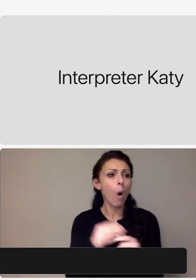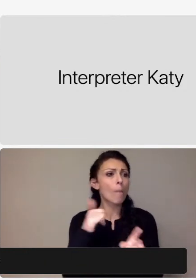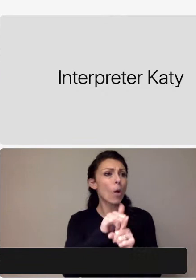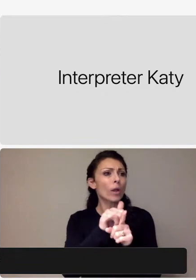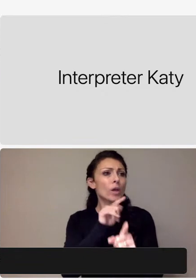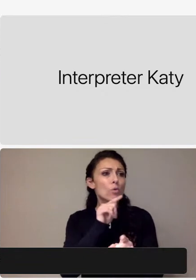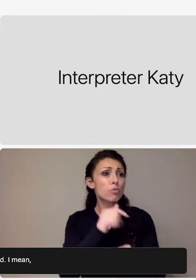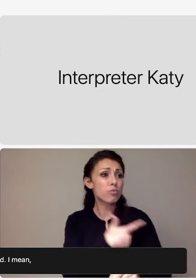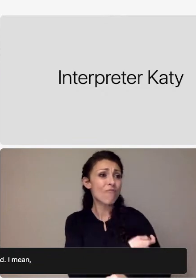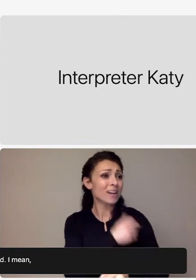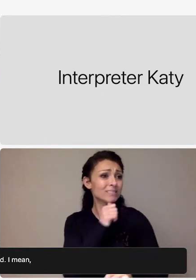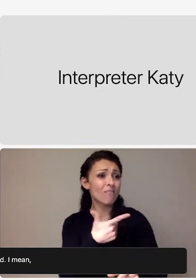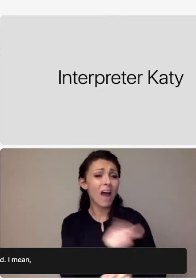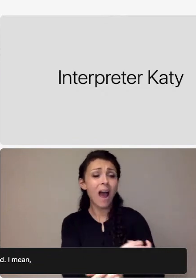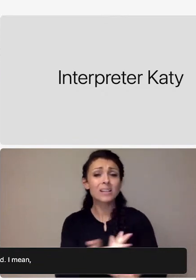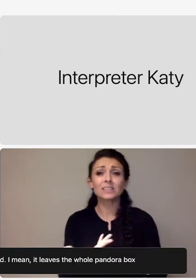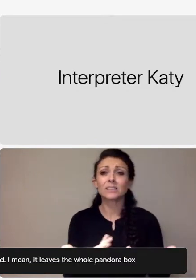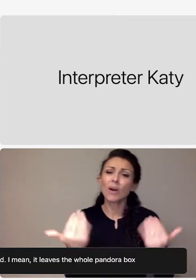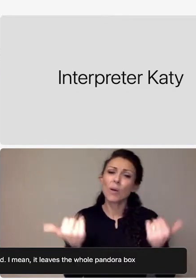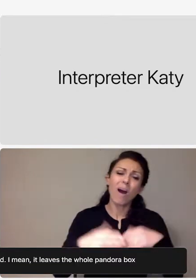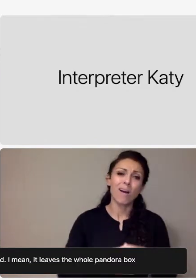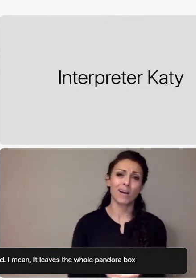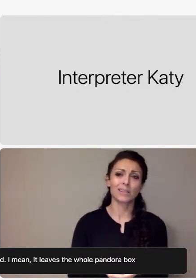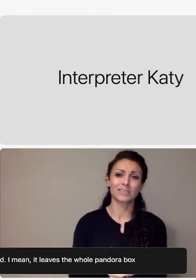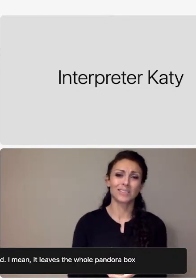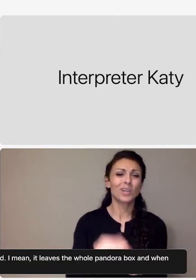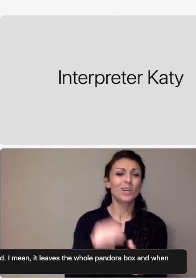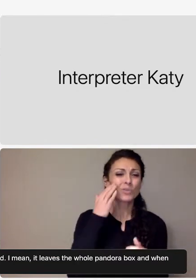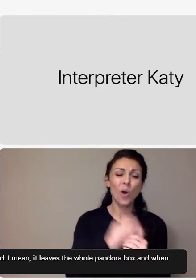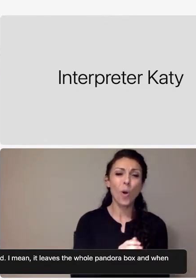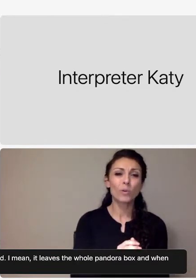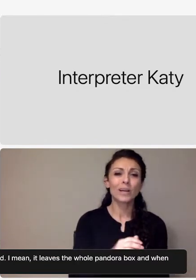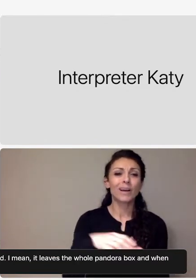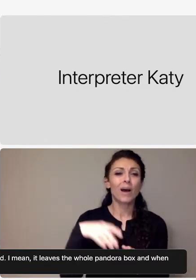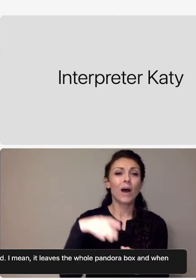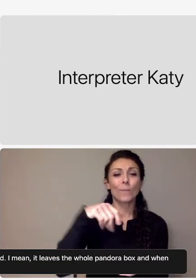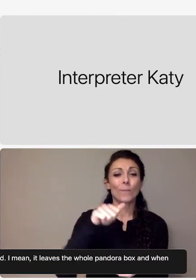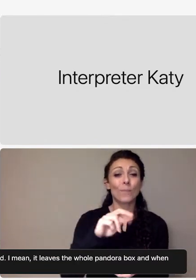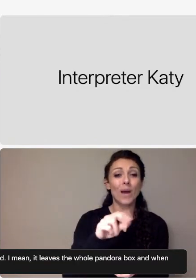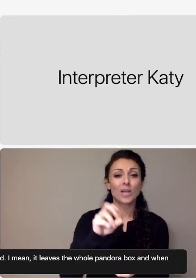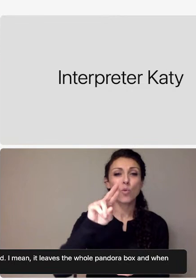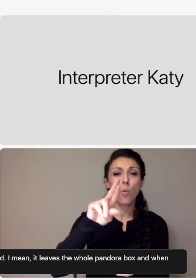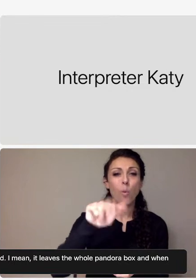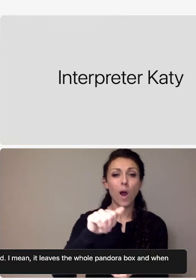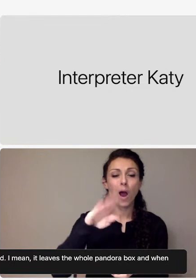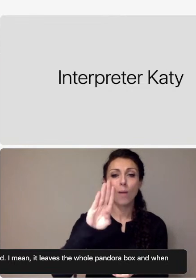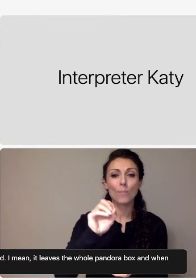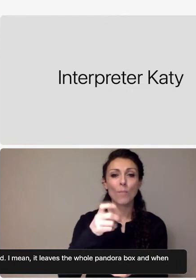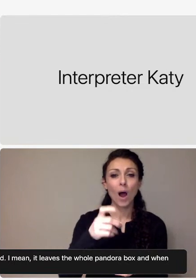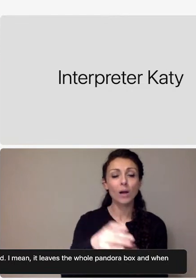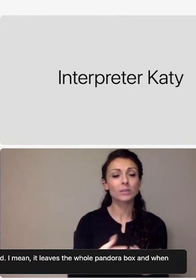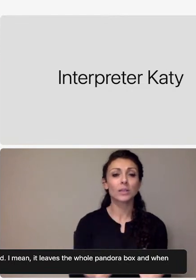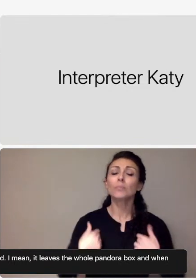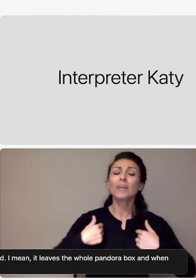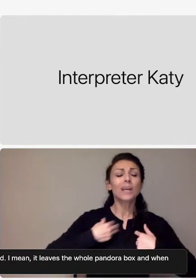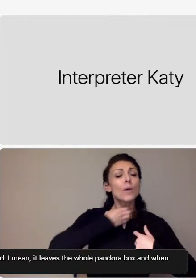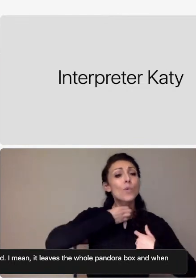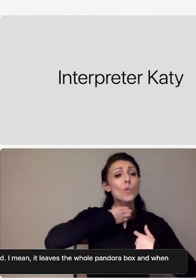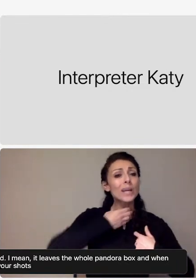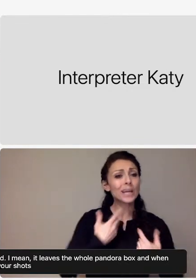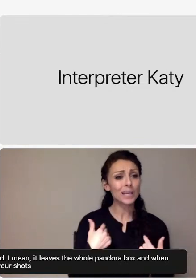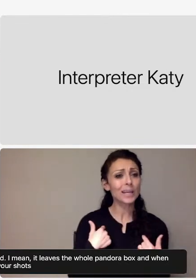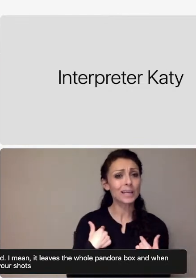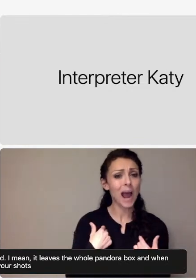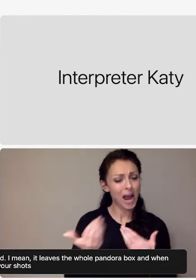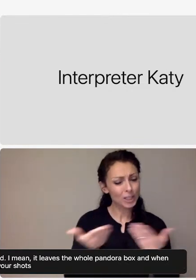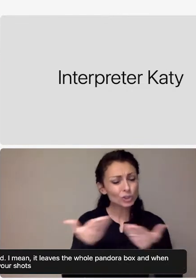leads to the whole pandora box and when we talk about i was in the marine corps for nine years and you know you pretty much got your shots but i know